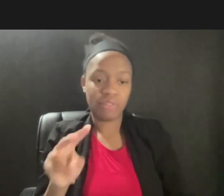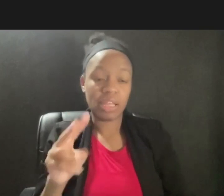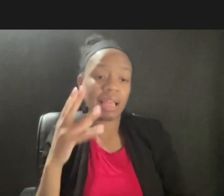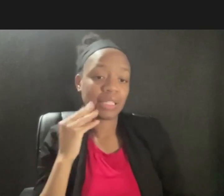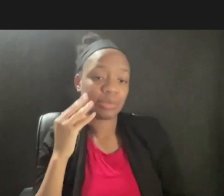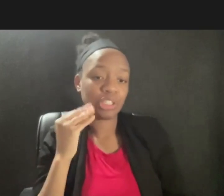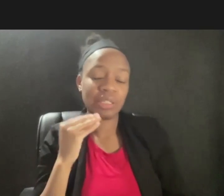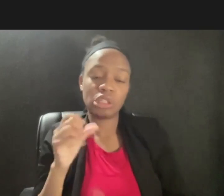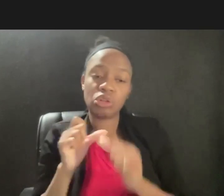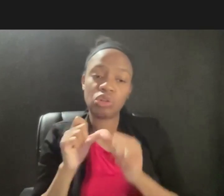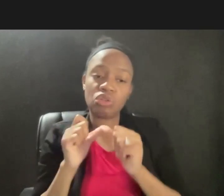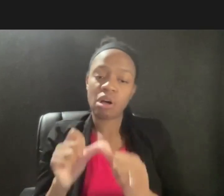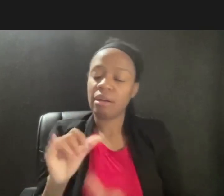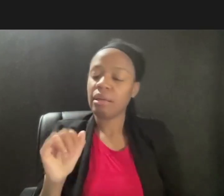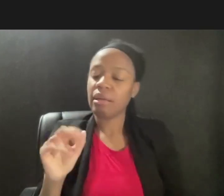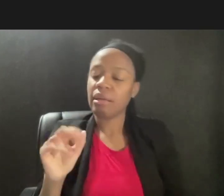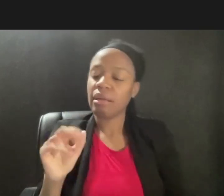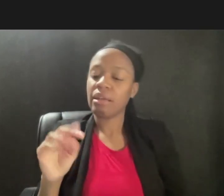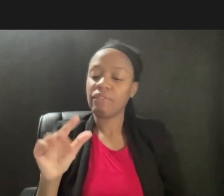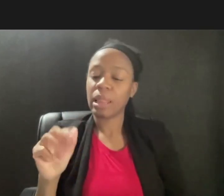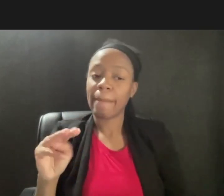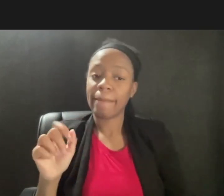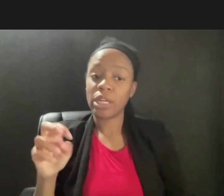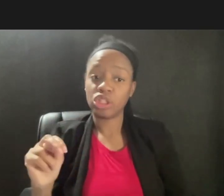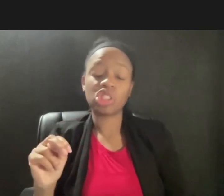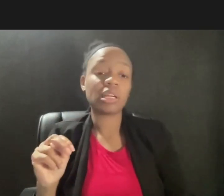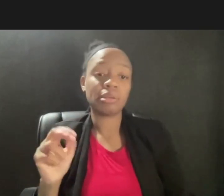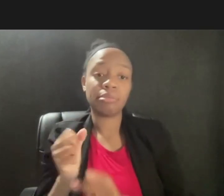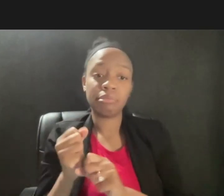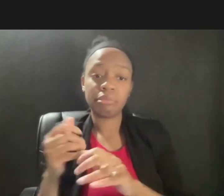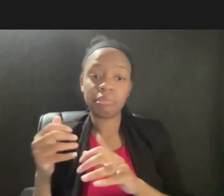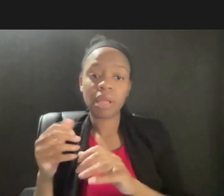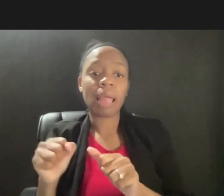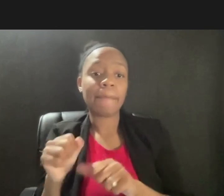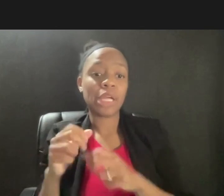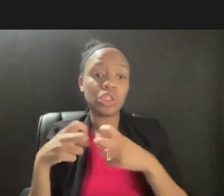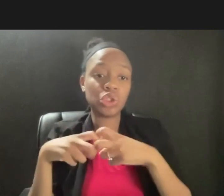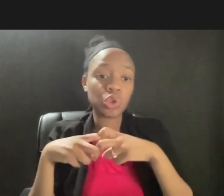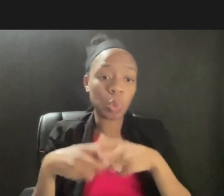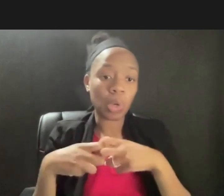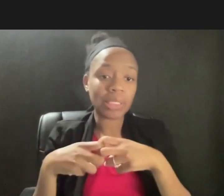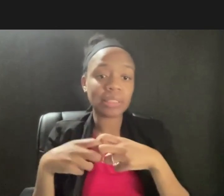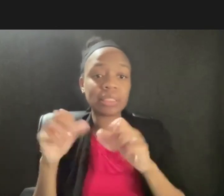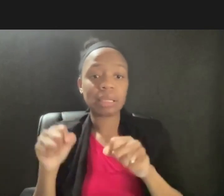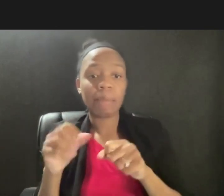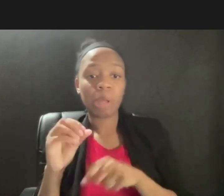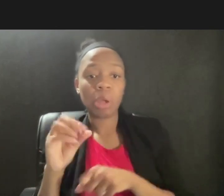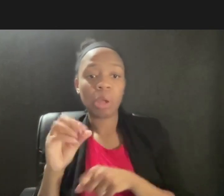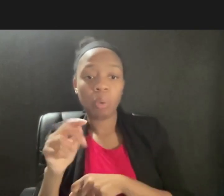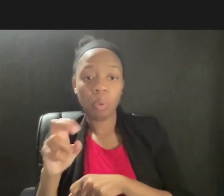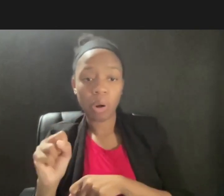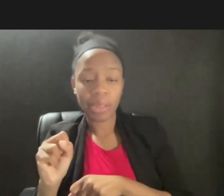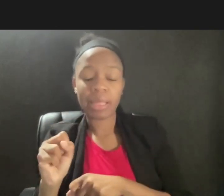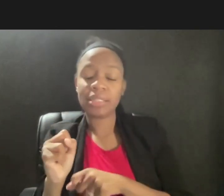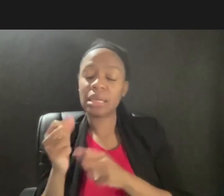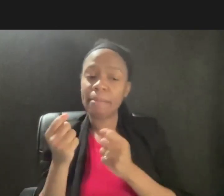chronic inflammation. It could be inflammation in the joints, it could be of the organs, all kinds of ways it impacts people's ability